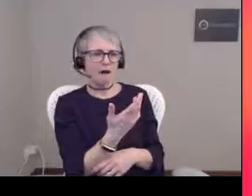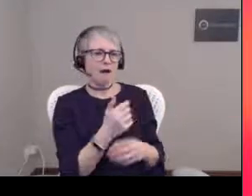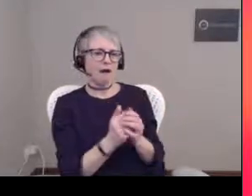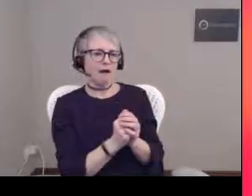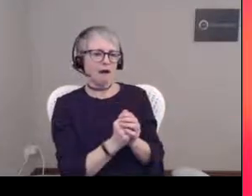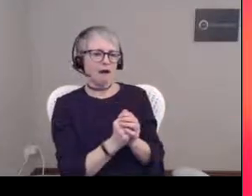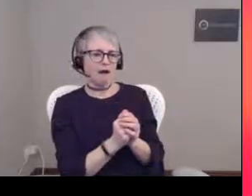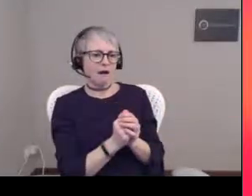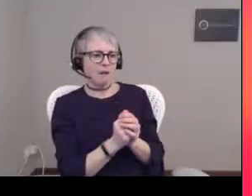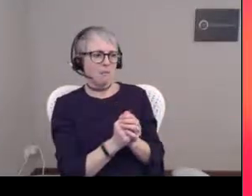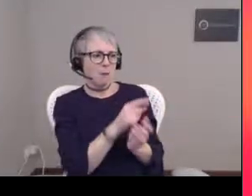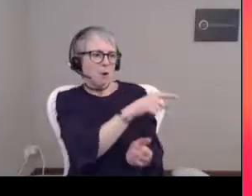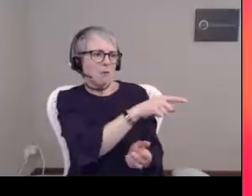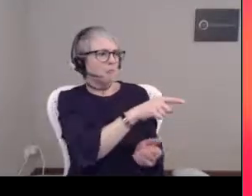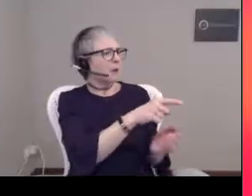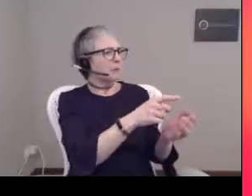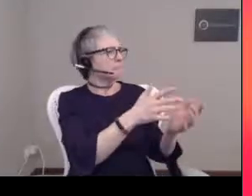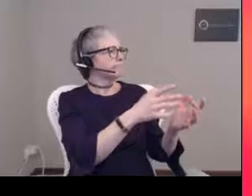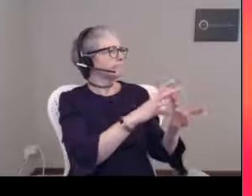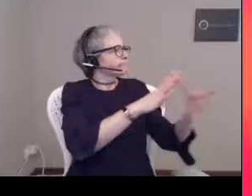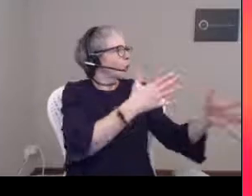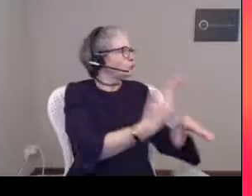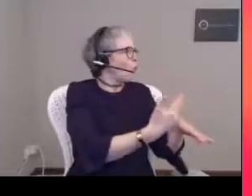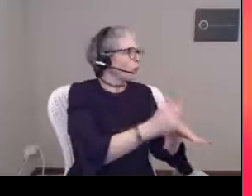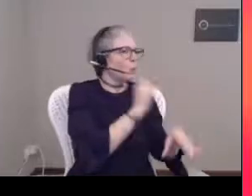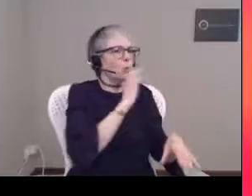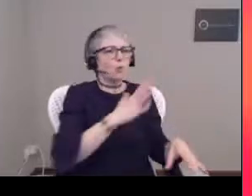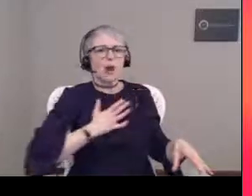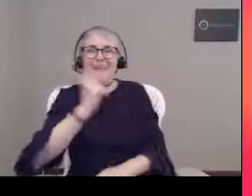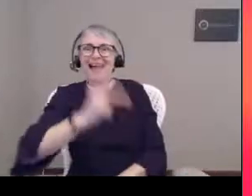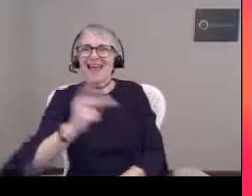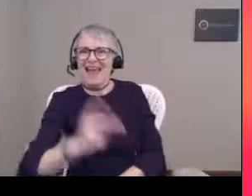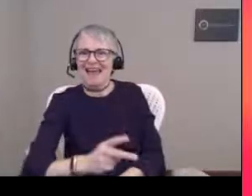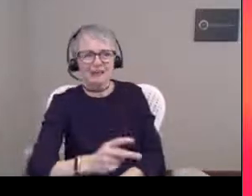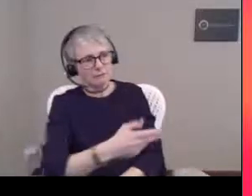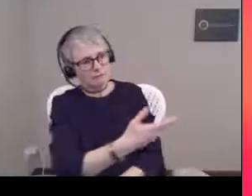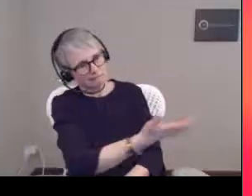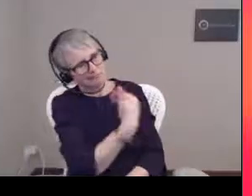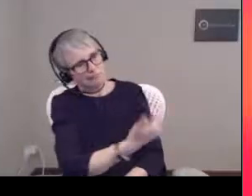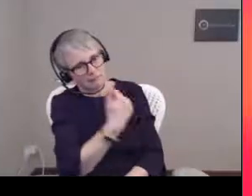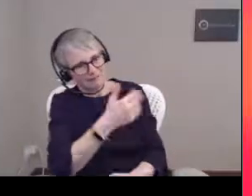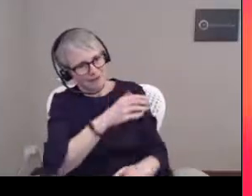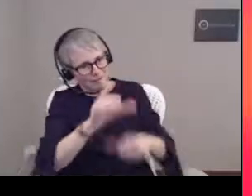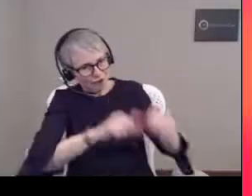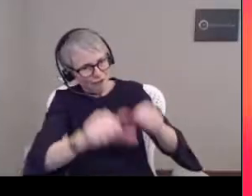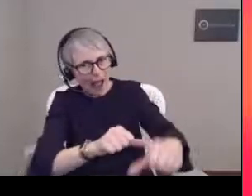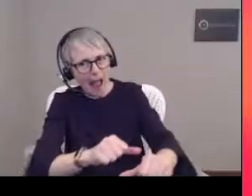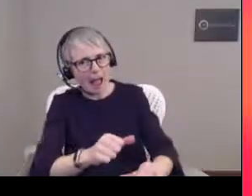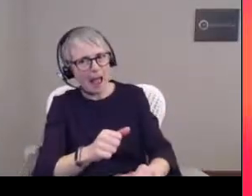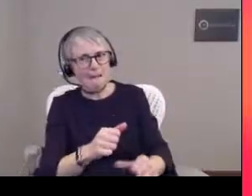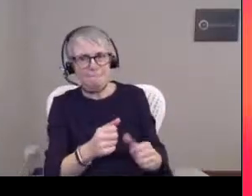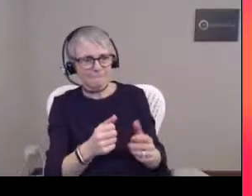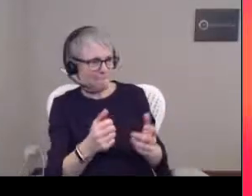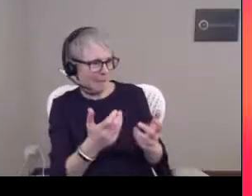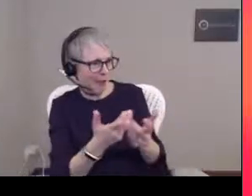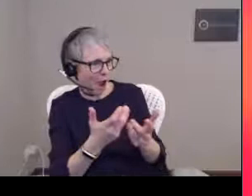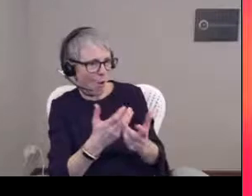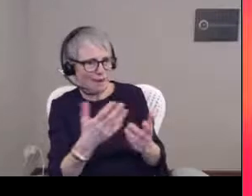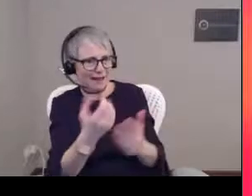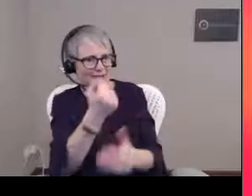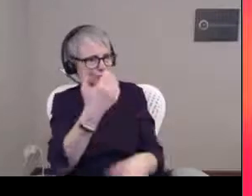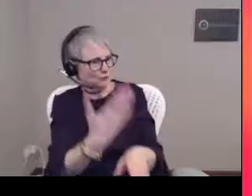Obviously with COVID, we just need to sort of assess the capacity across the team. It might come to light from next year, but rule of thumb is no, absolutely. Roles